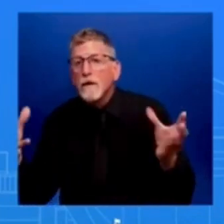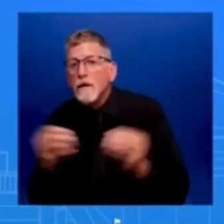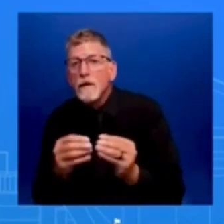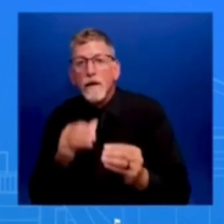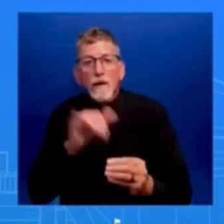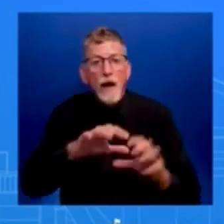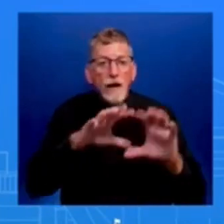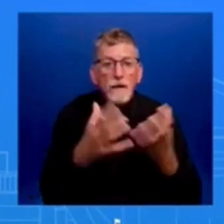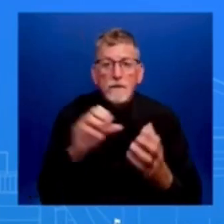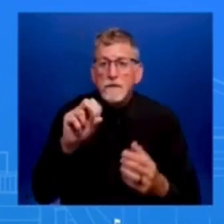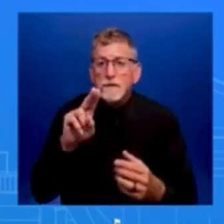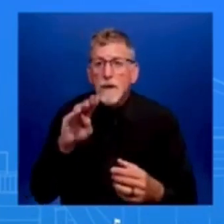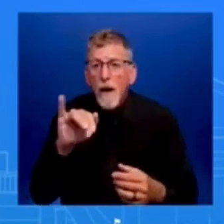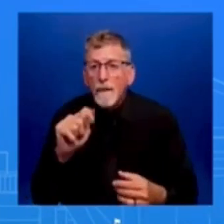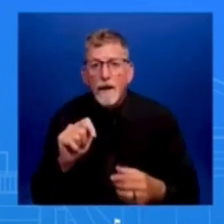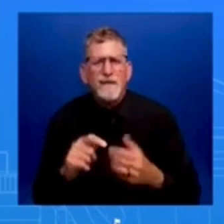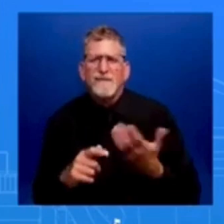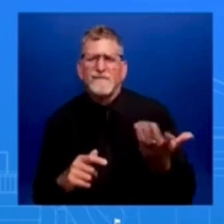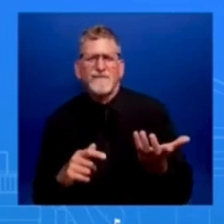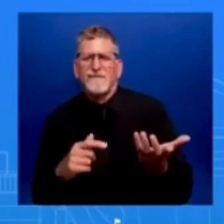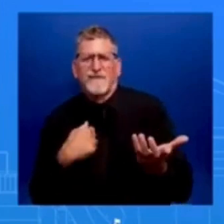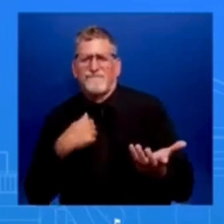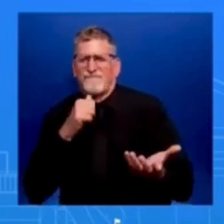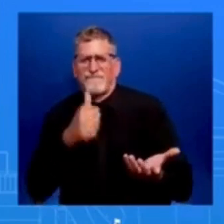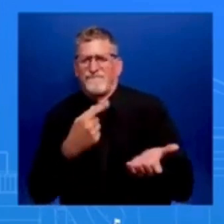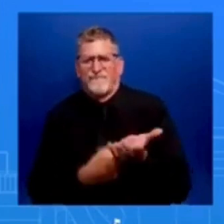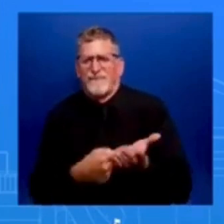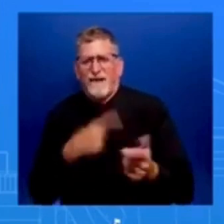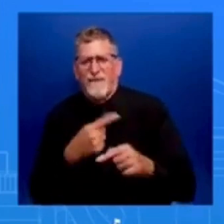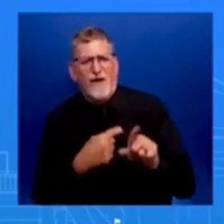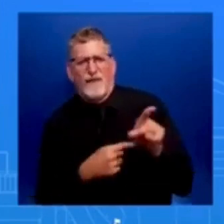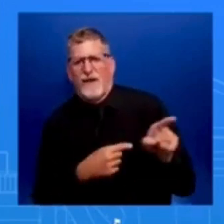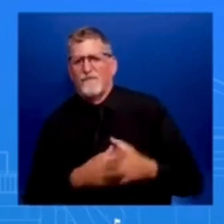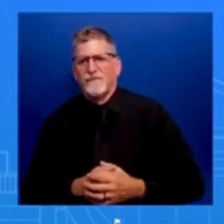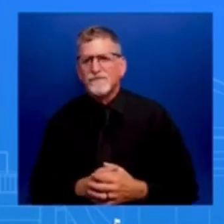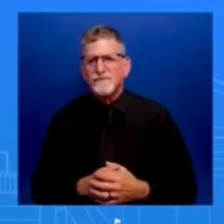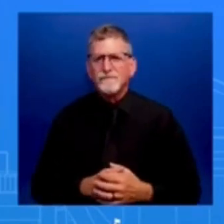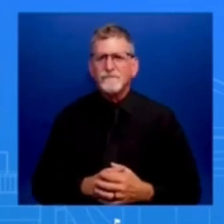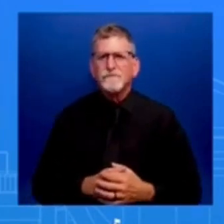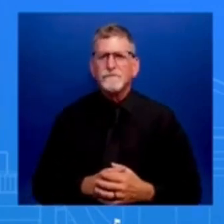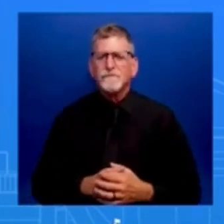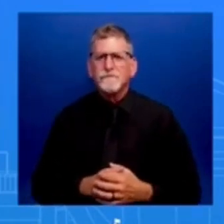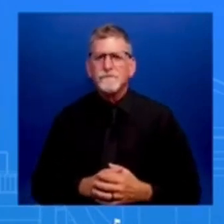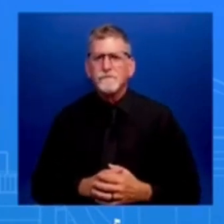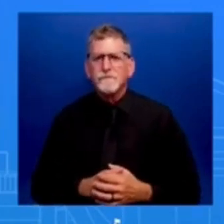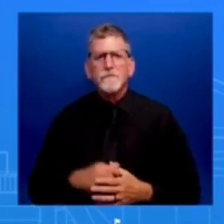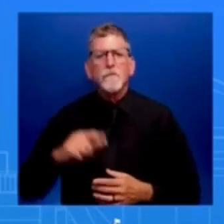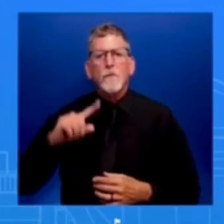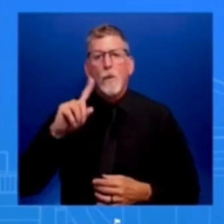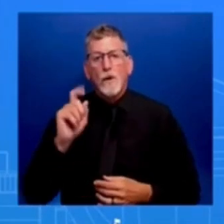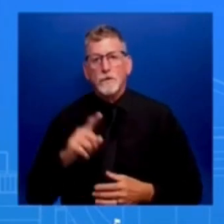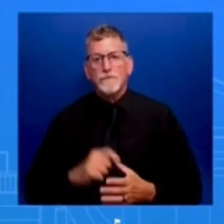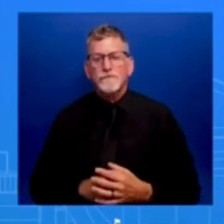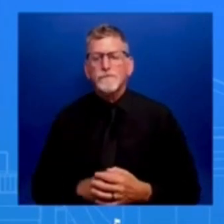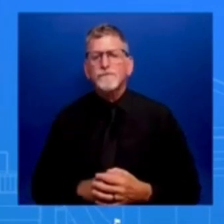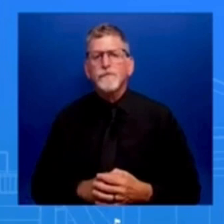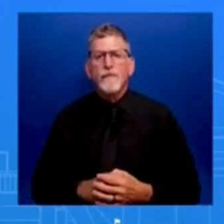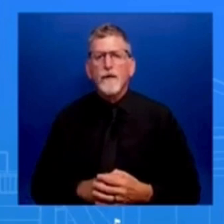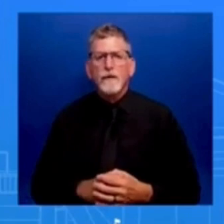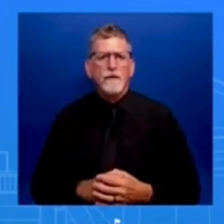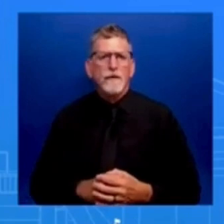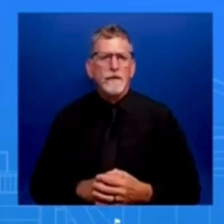speak to. Ken Sebastian. Thank you very much. And thank you for the shout-out, Karine. Thor. I'll never forget